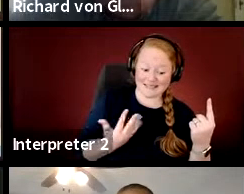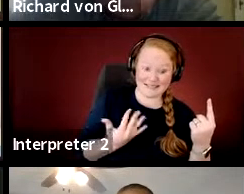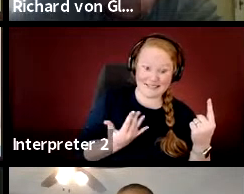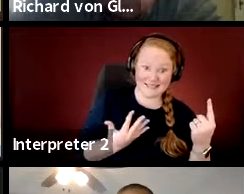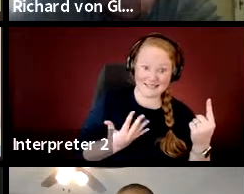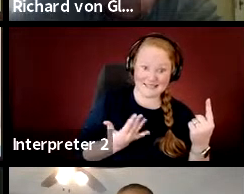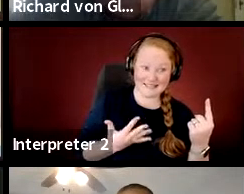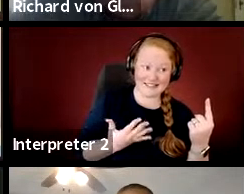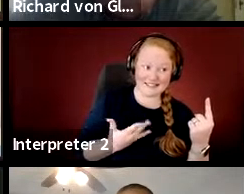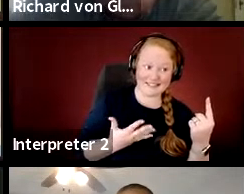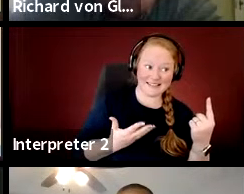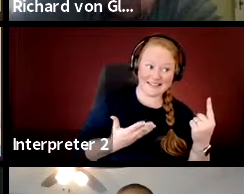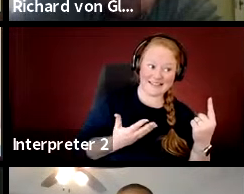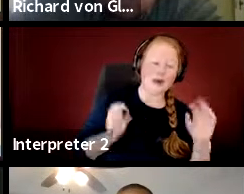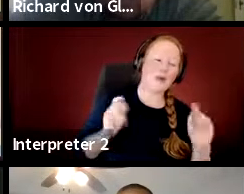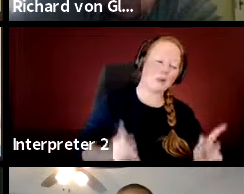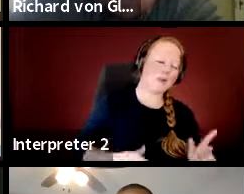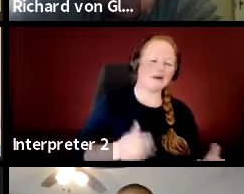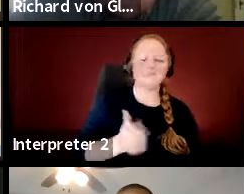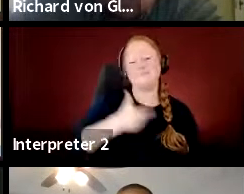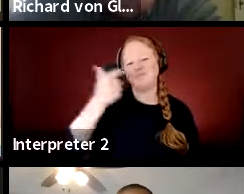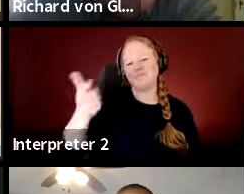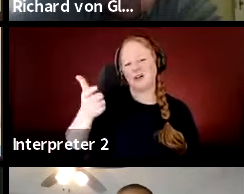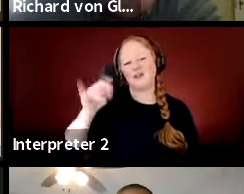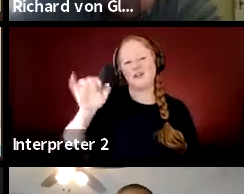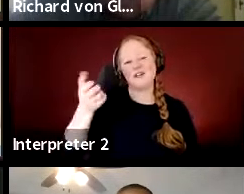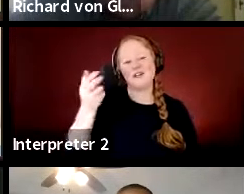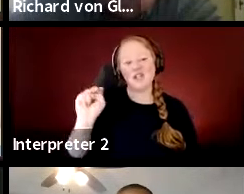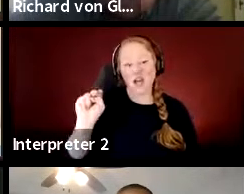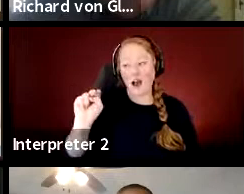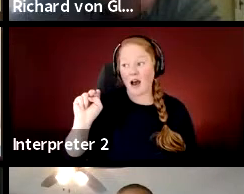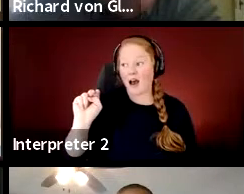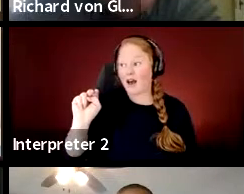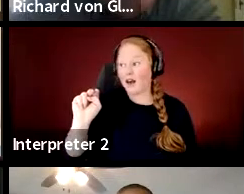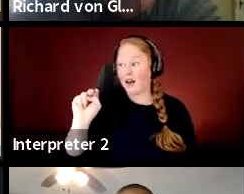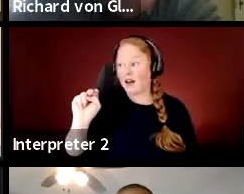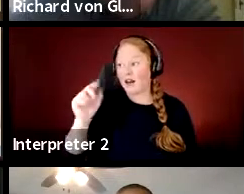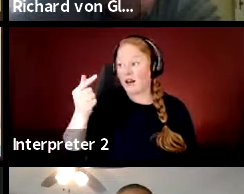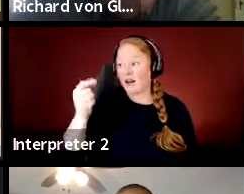All right, we're going to move on to John Gall. Are you with us, John?